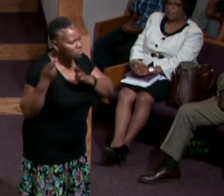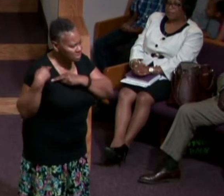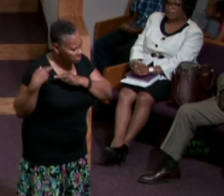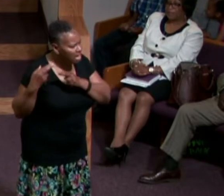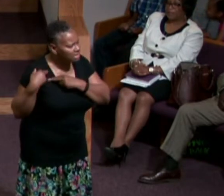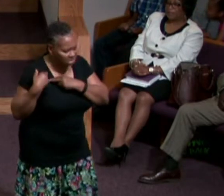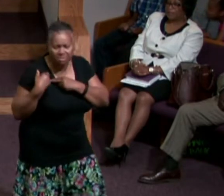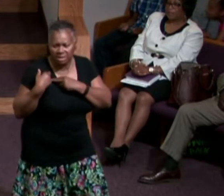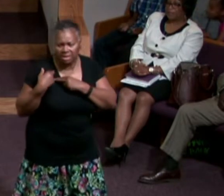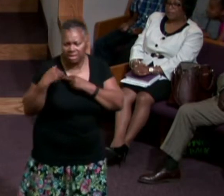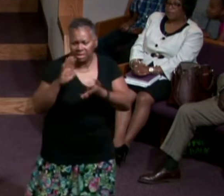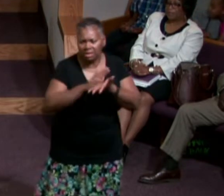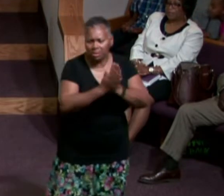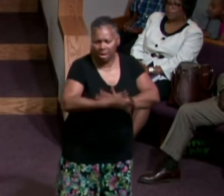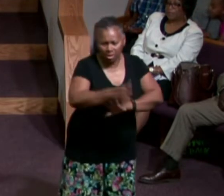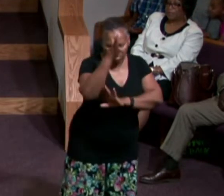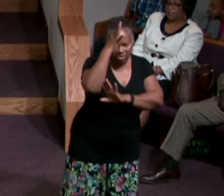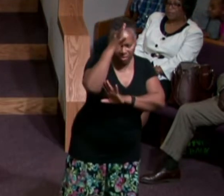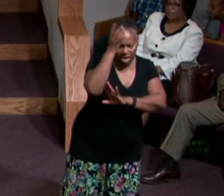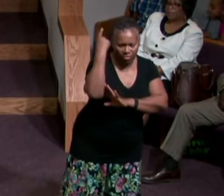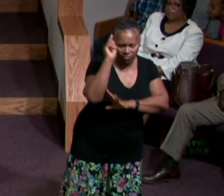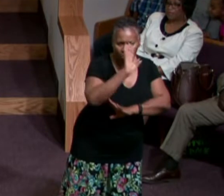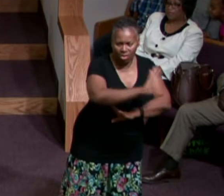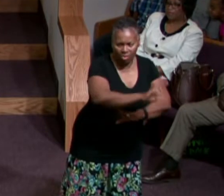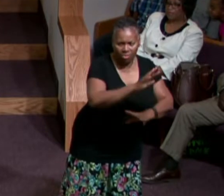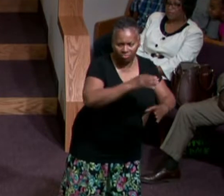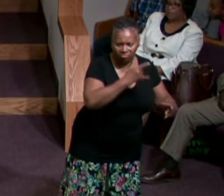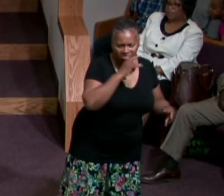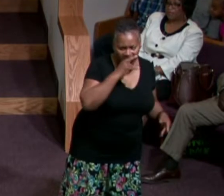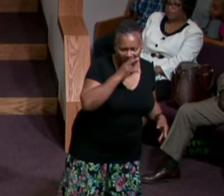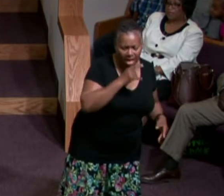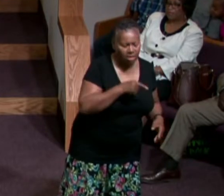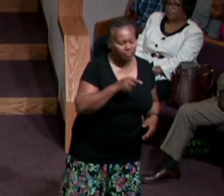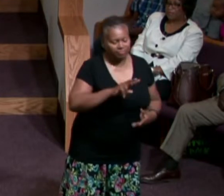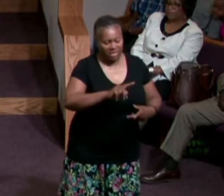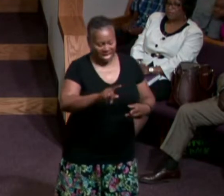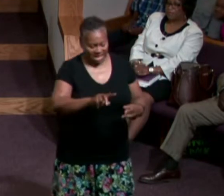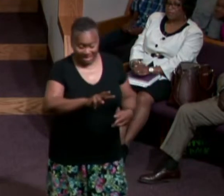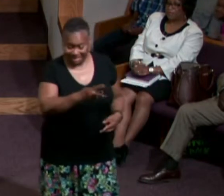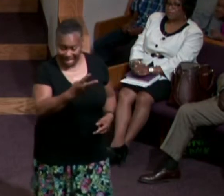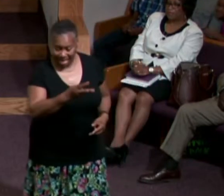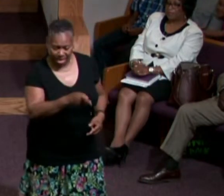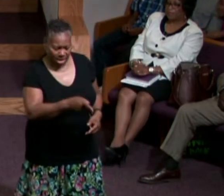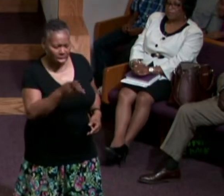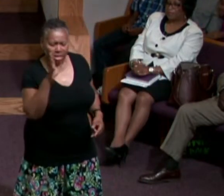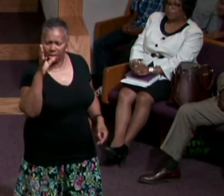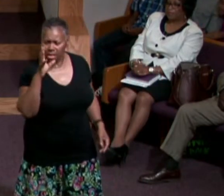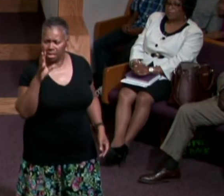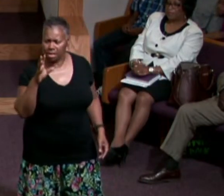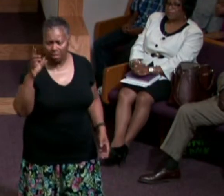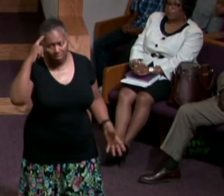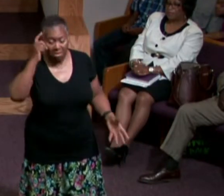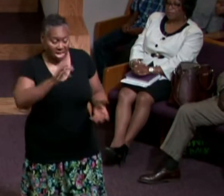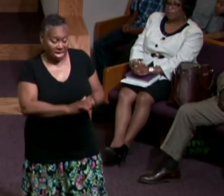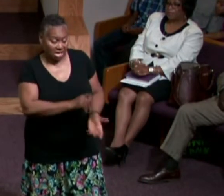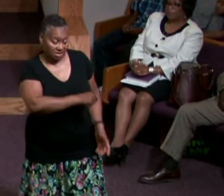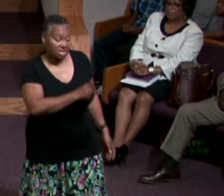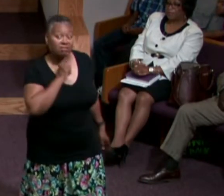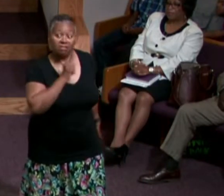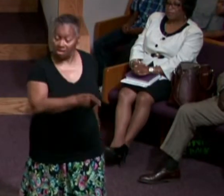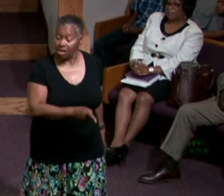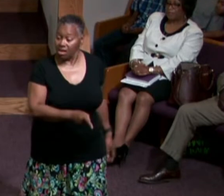figure to the child. Secondly, he's under the assumption that he is the biological